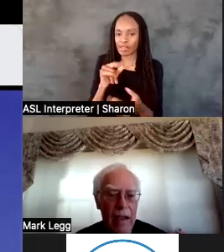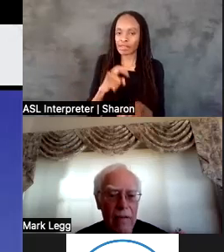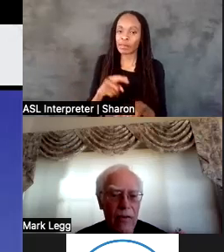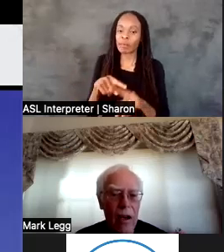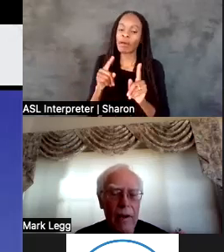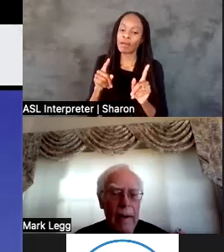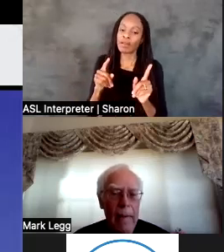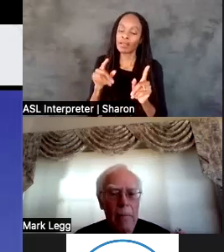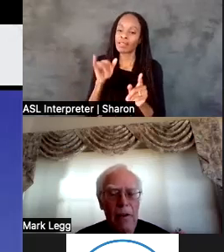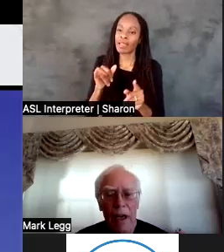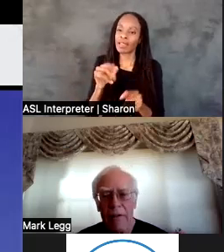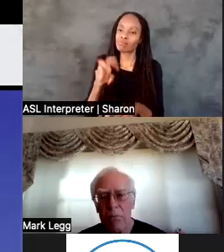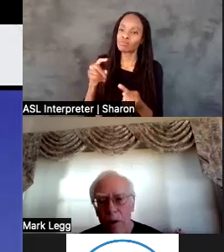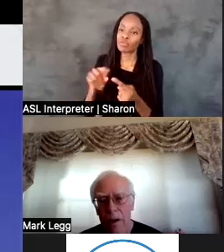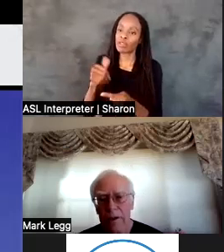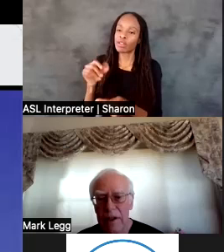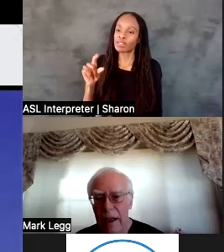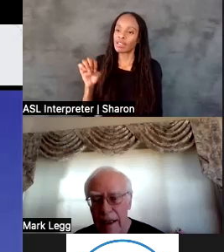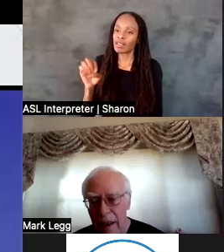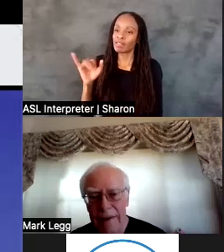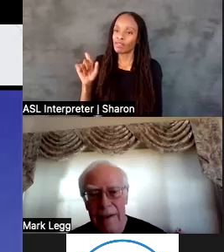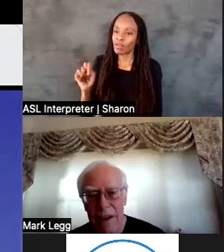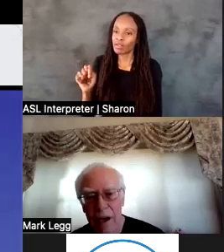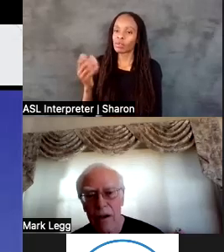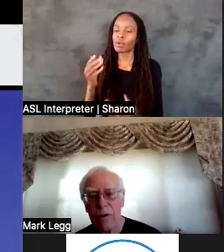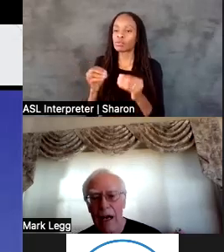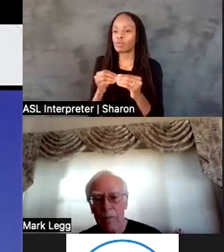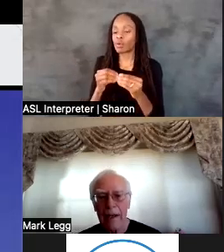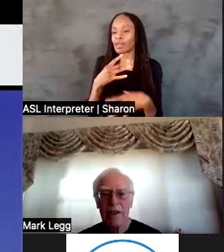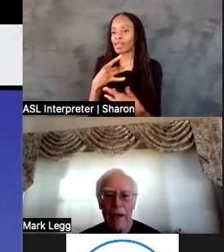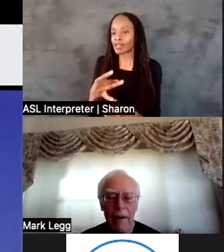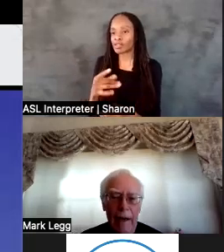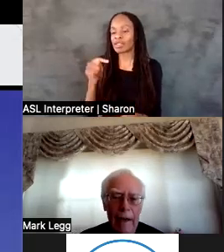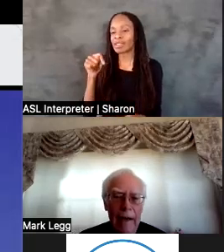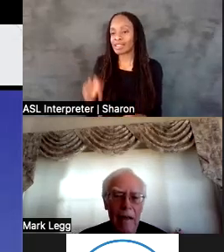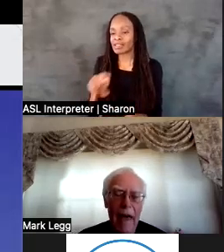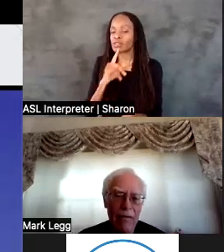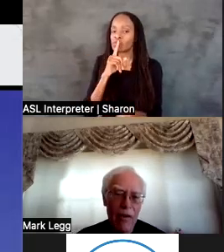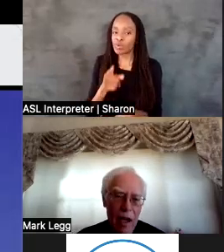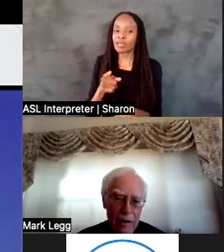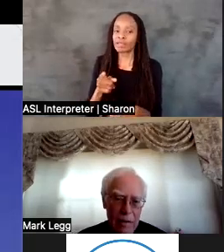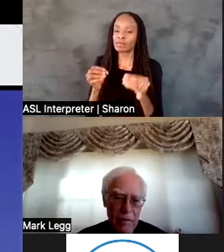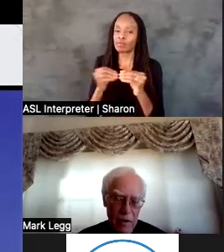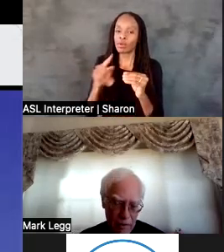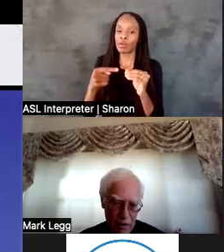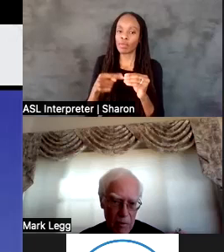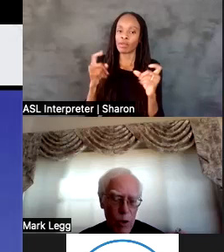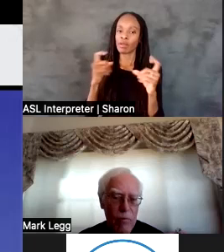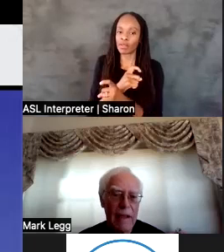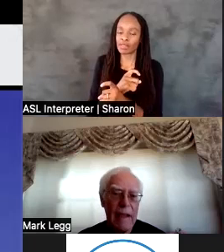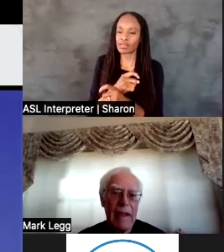side of the fault. But what's even more interesting, and again, this gets to our whole complex train wreck, that fault,